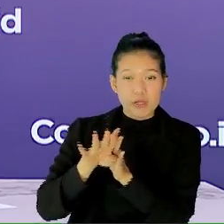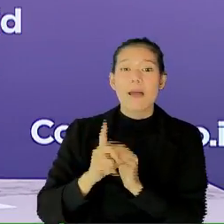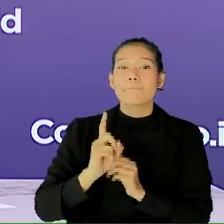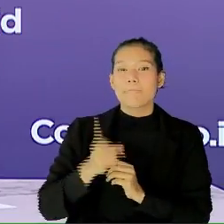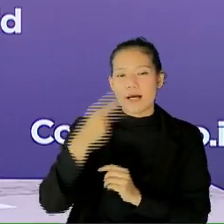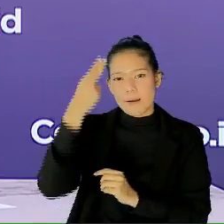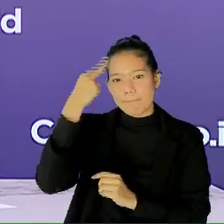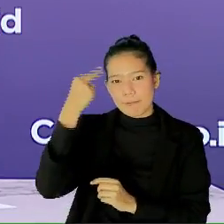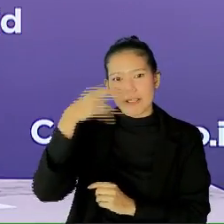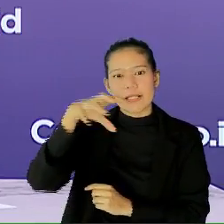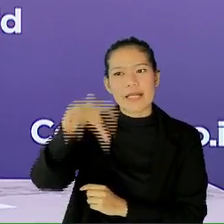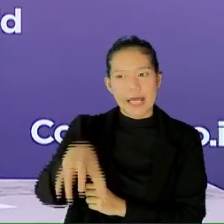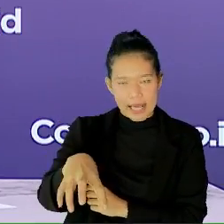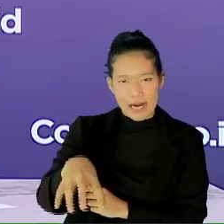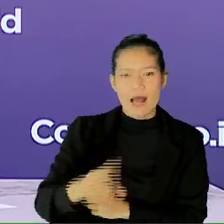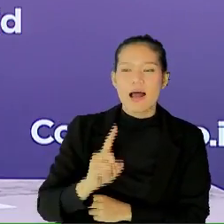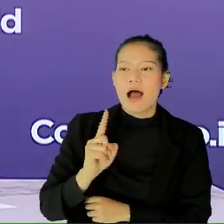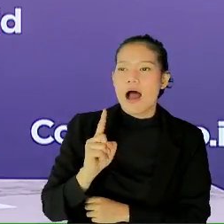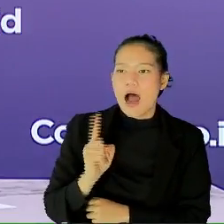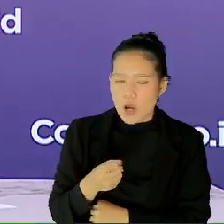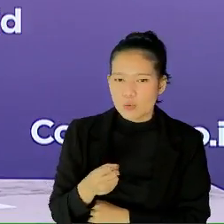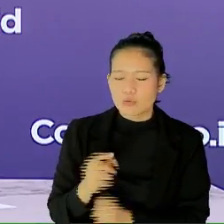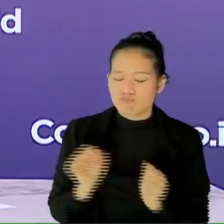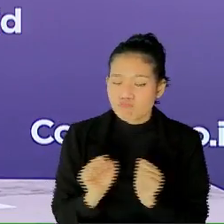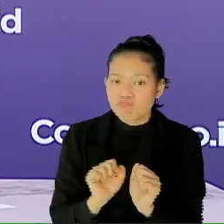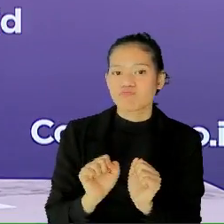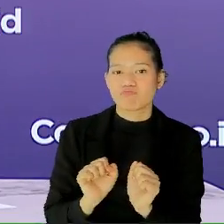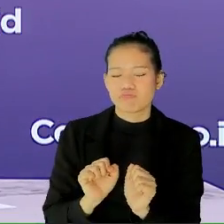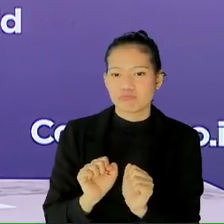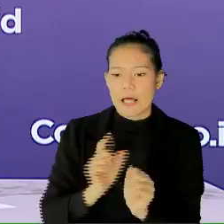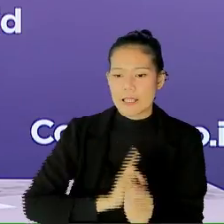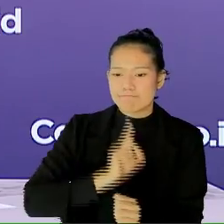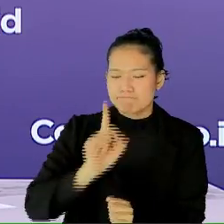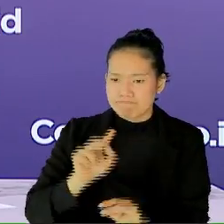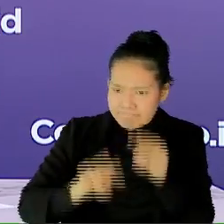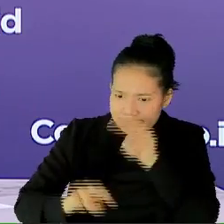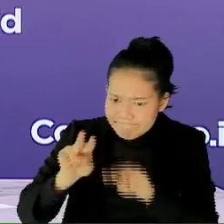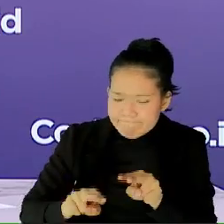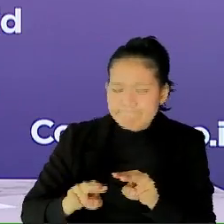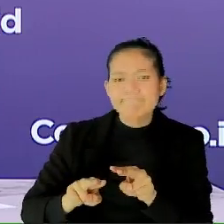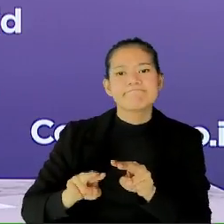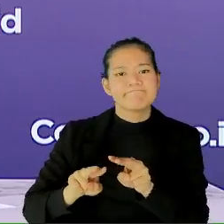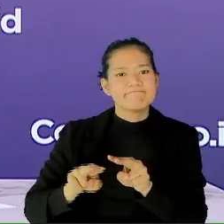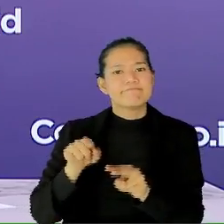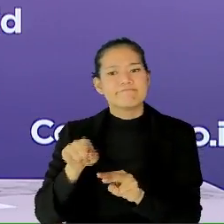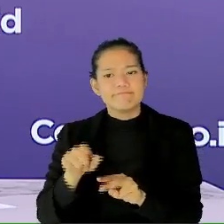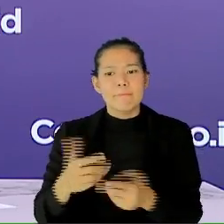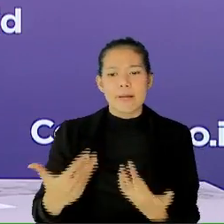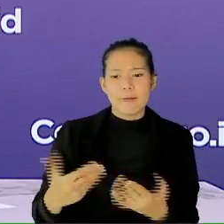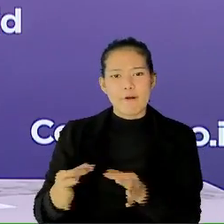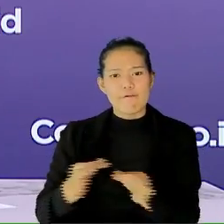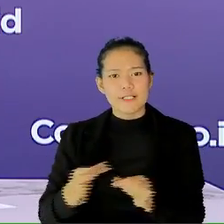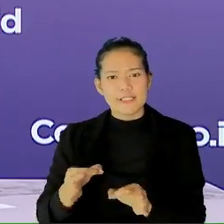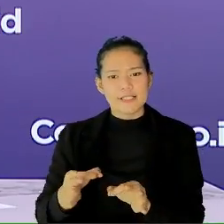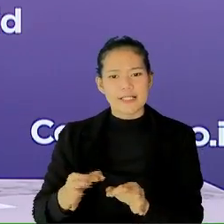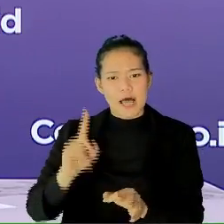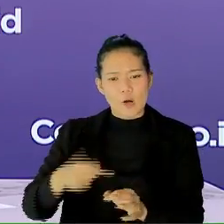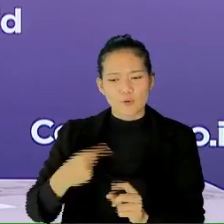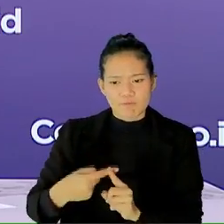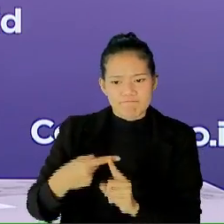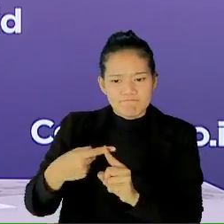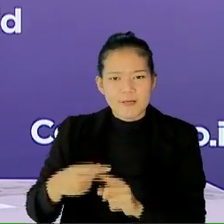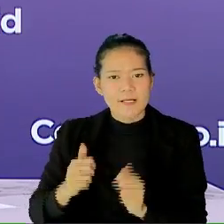regional leaders must immediately observe the number of the available beds in hospitals